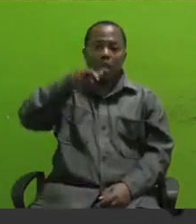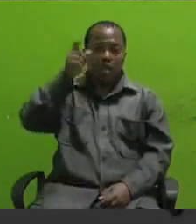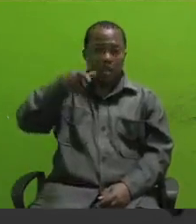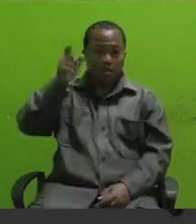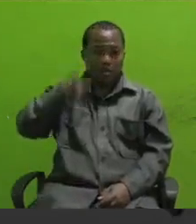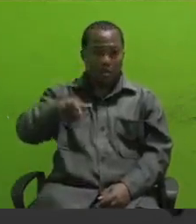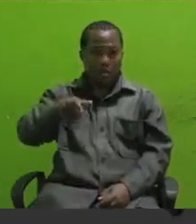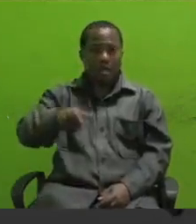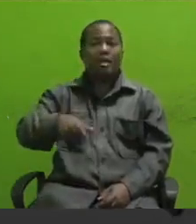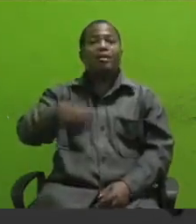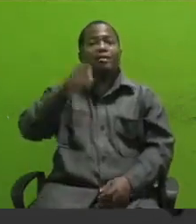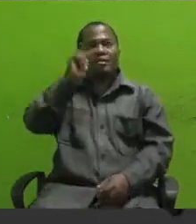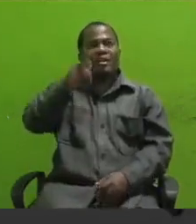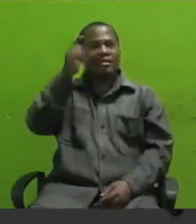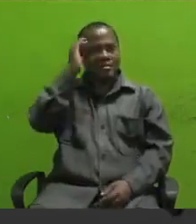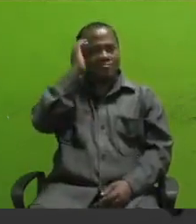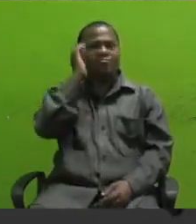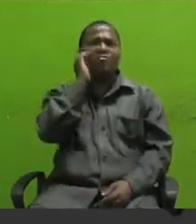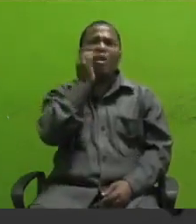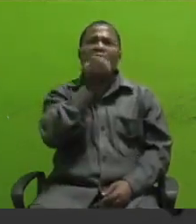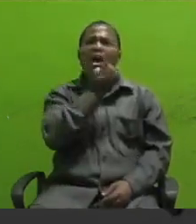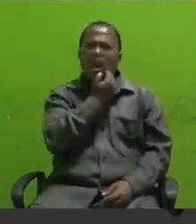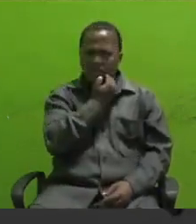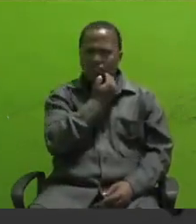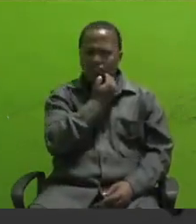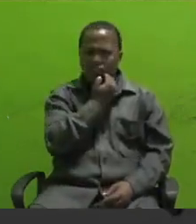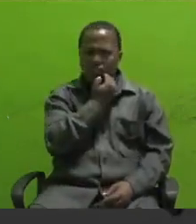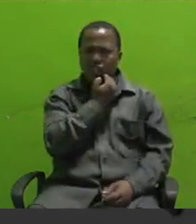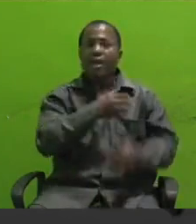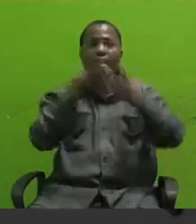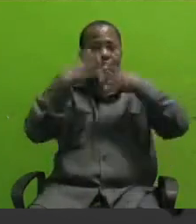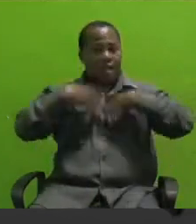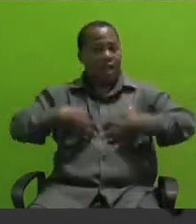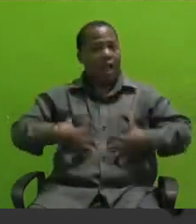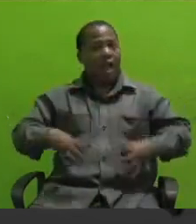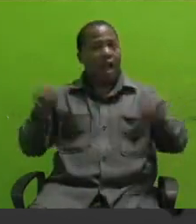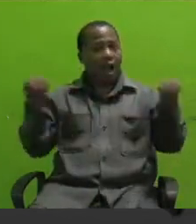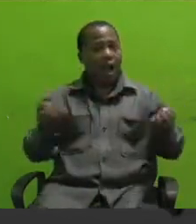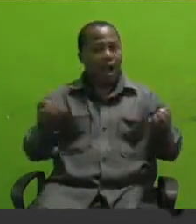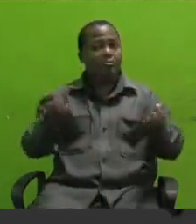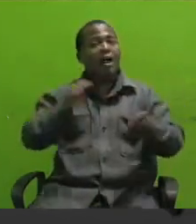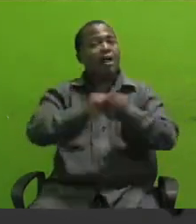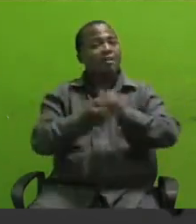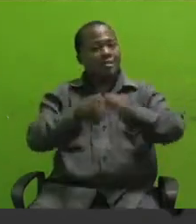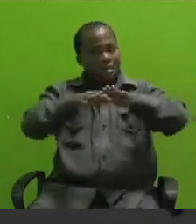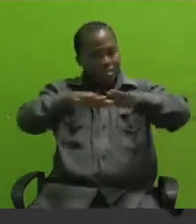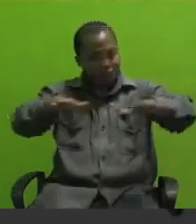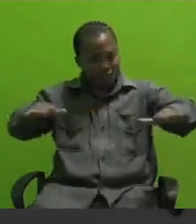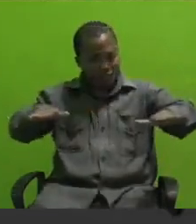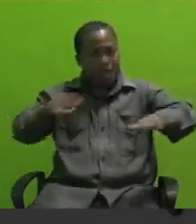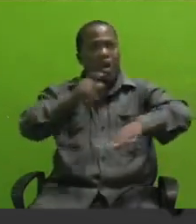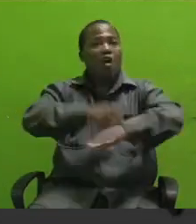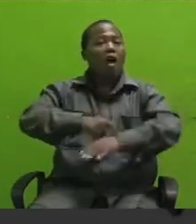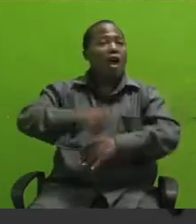can draw attention to health and safety issues when others